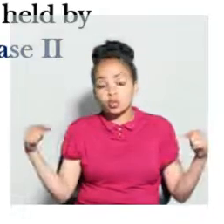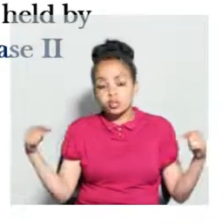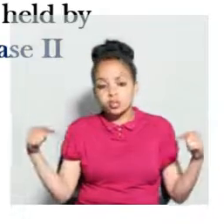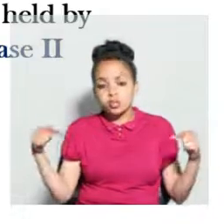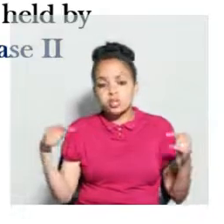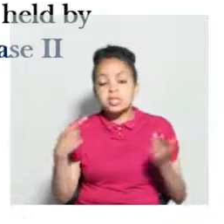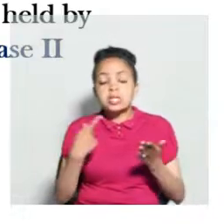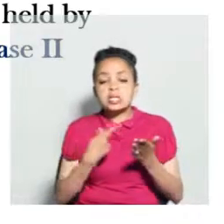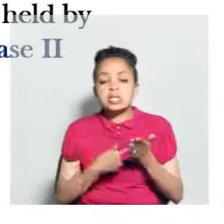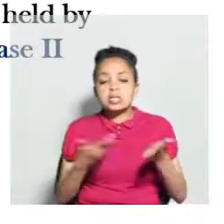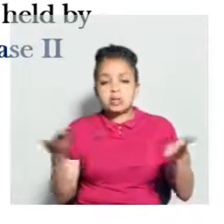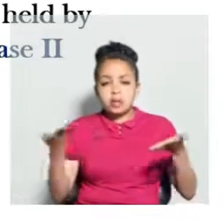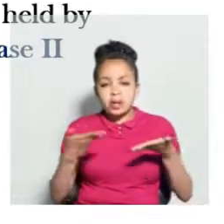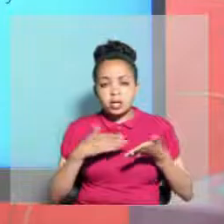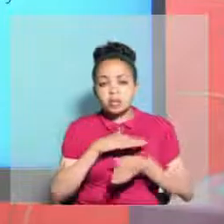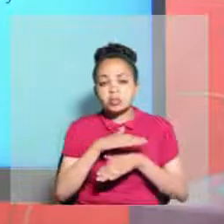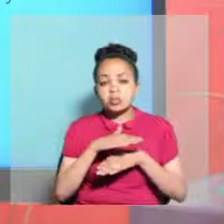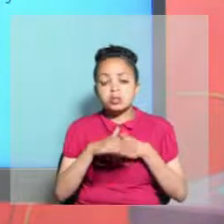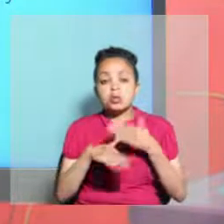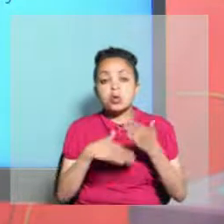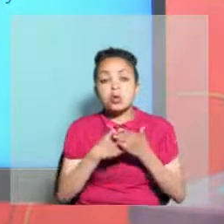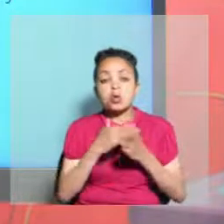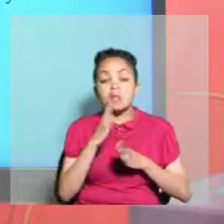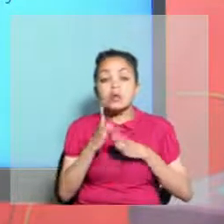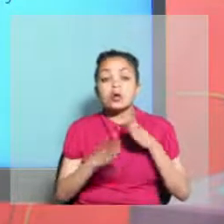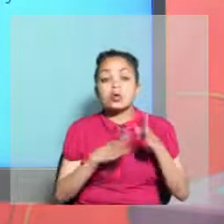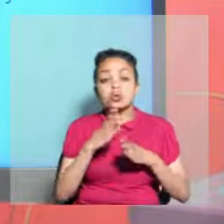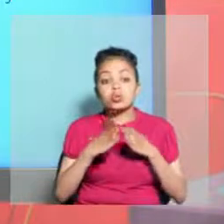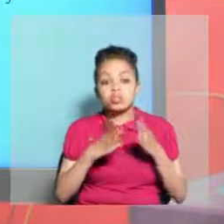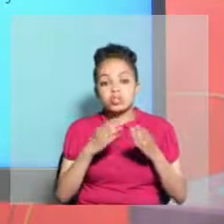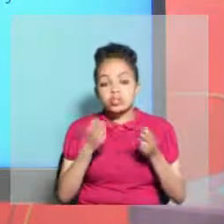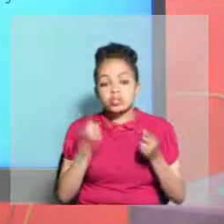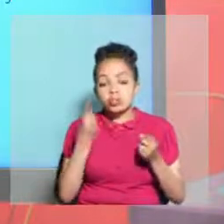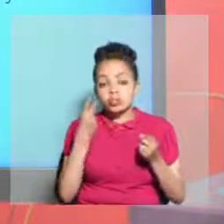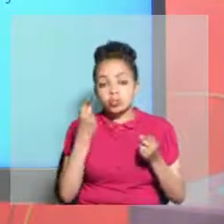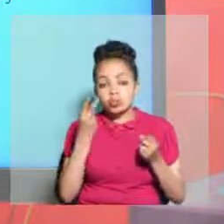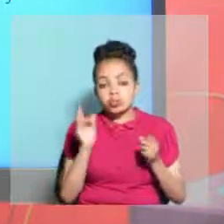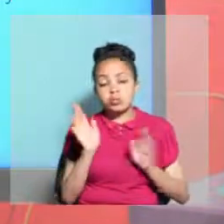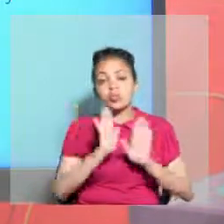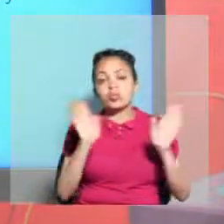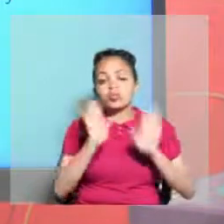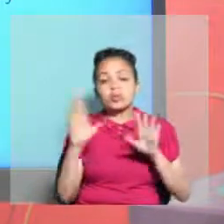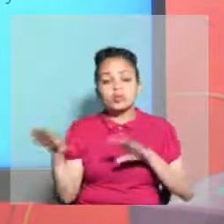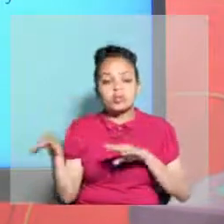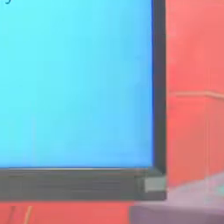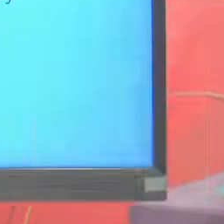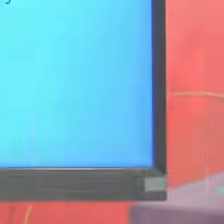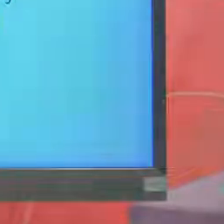This brings us all about the biology lesson for grade 12. Goodbye, student.